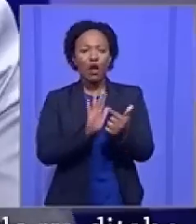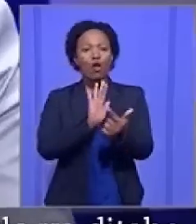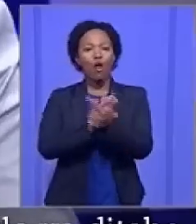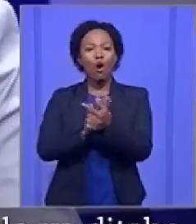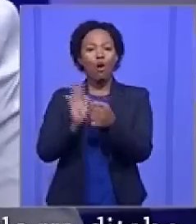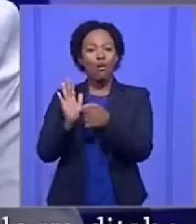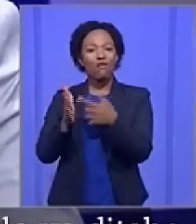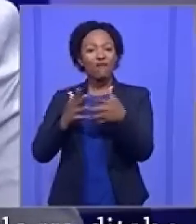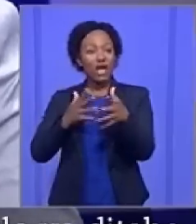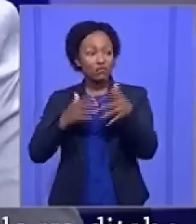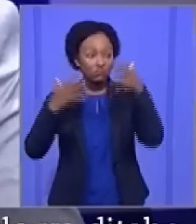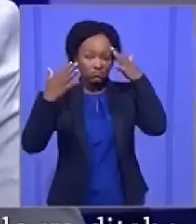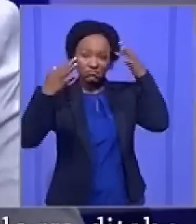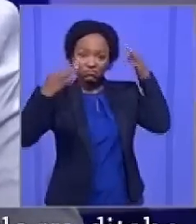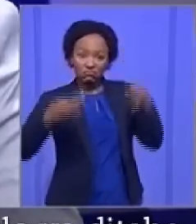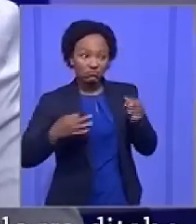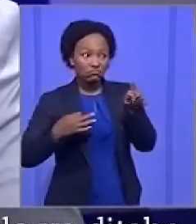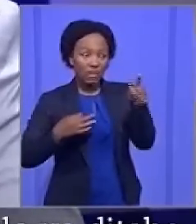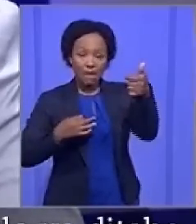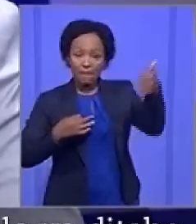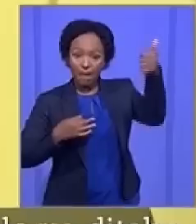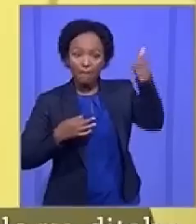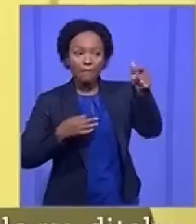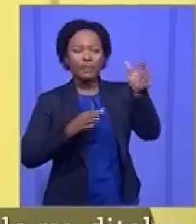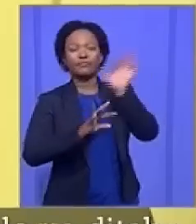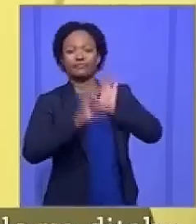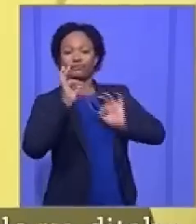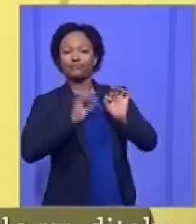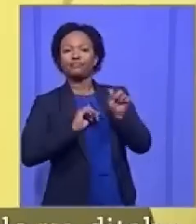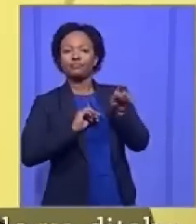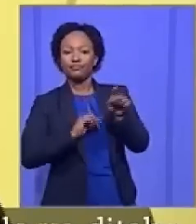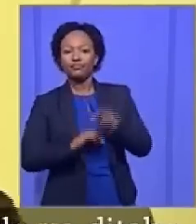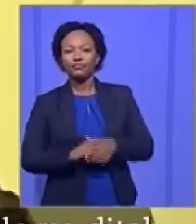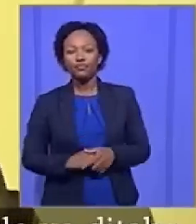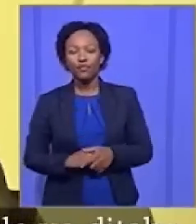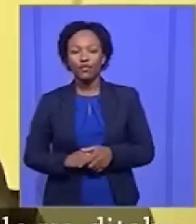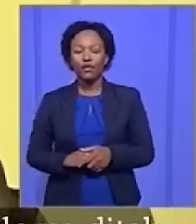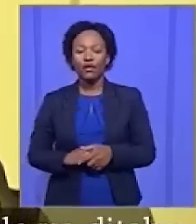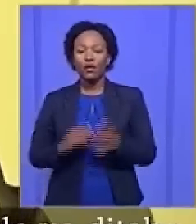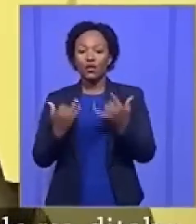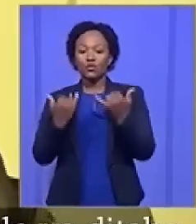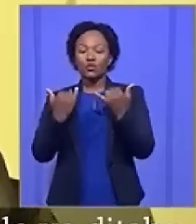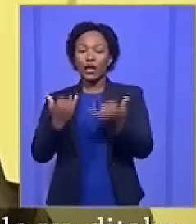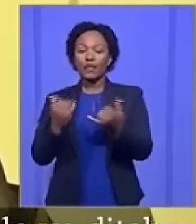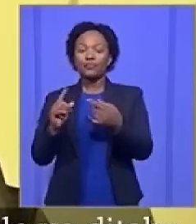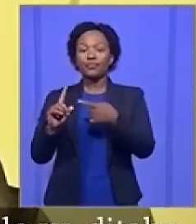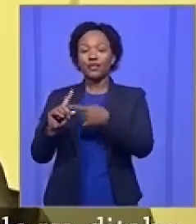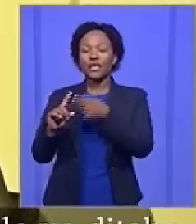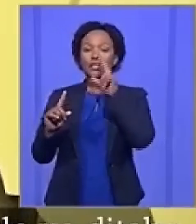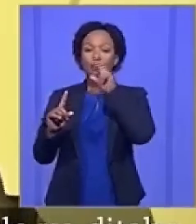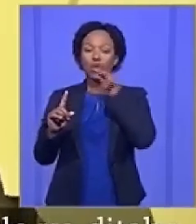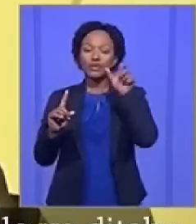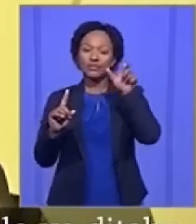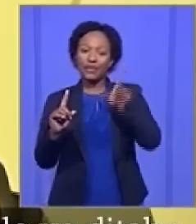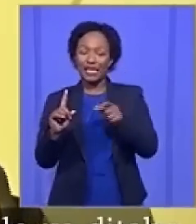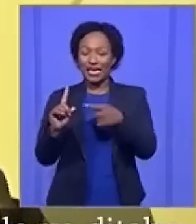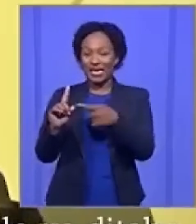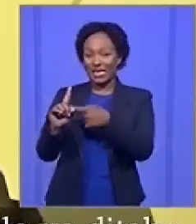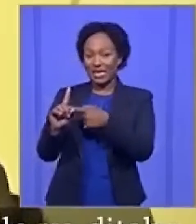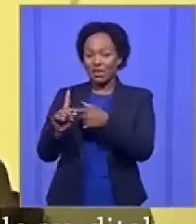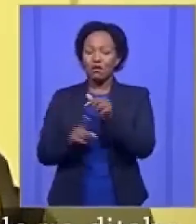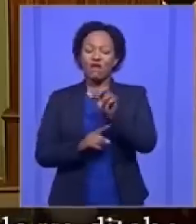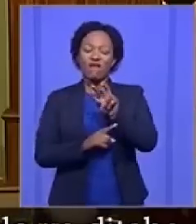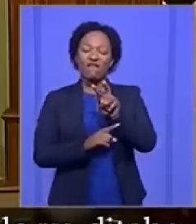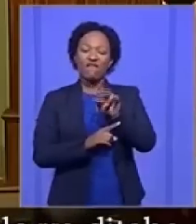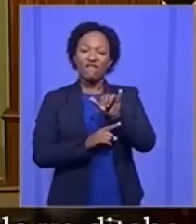expects anyone making decisions to make that explanation. Pejana kajeno moedi wa kantoro ya Mopresidente Vincent Magwenya o